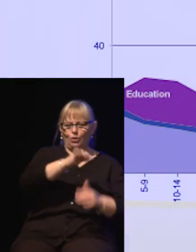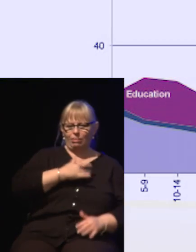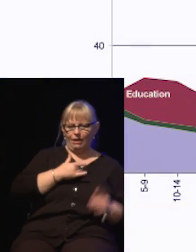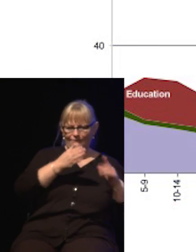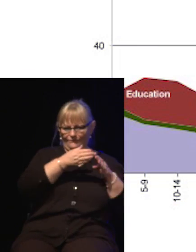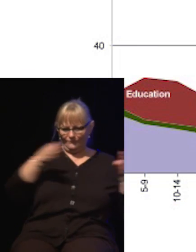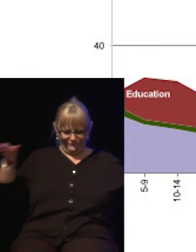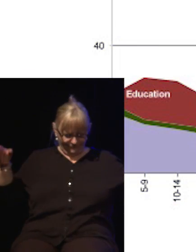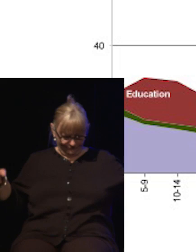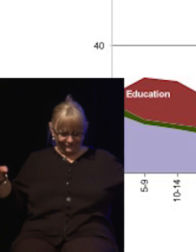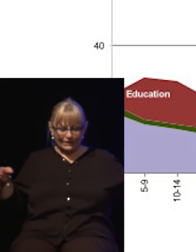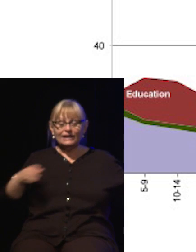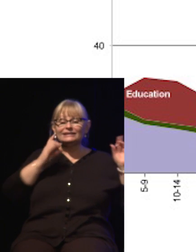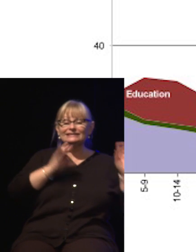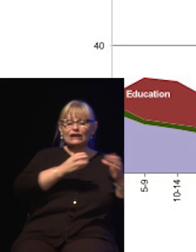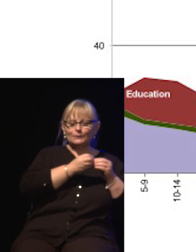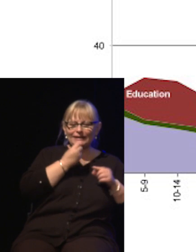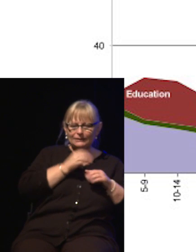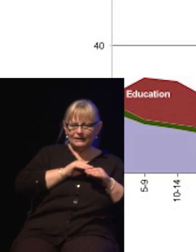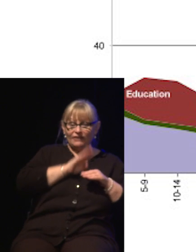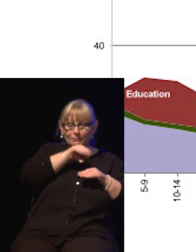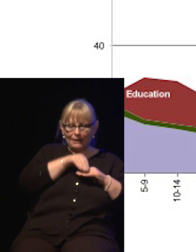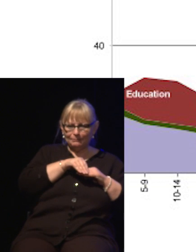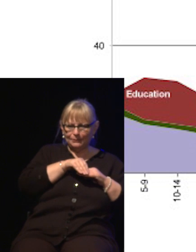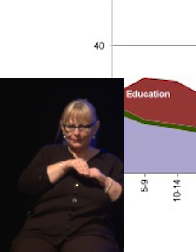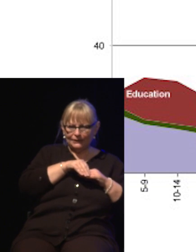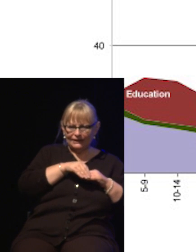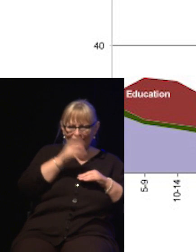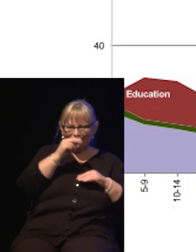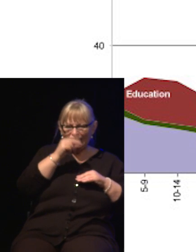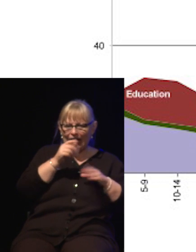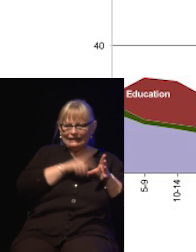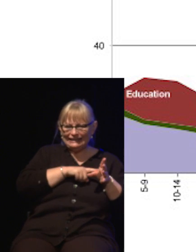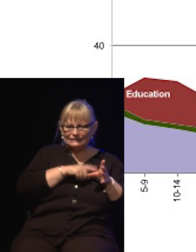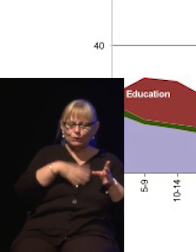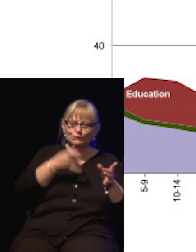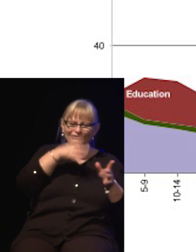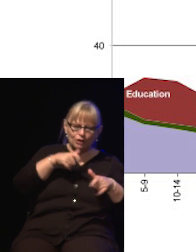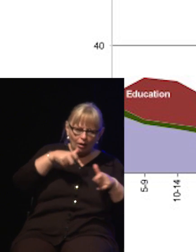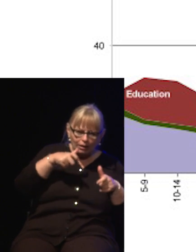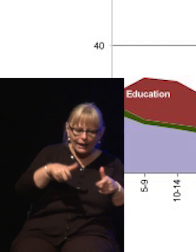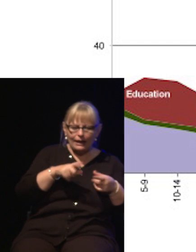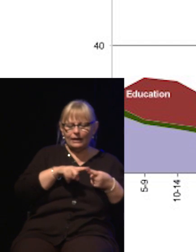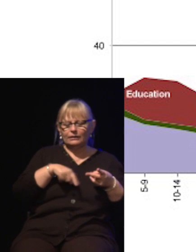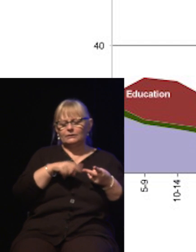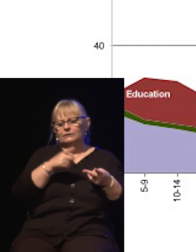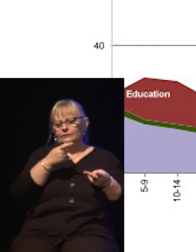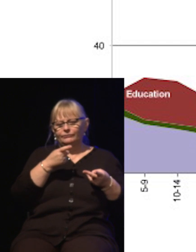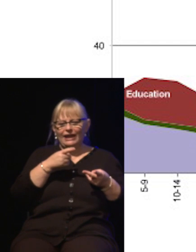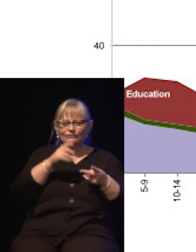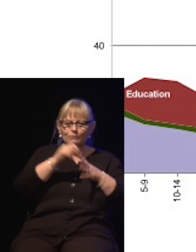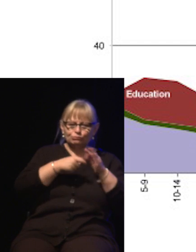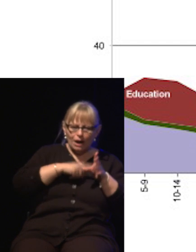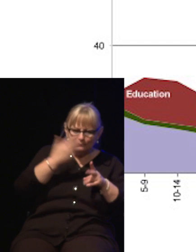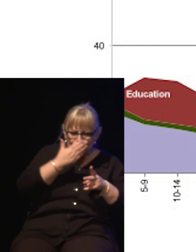You can see that it starts off with a bump in the early years, mainly because we have childcare, we have primary school